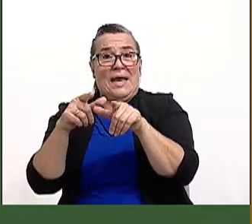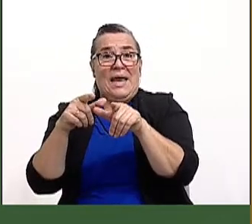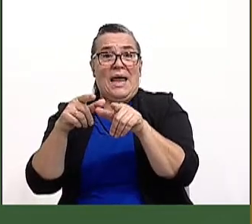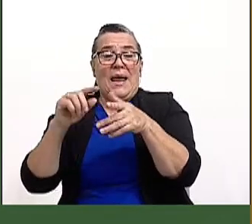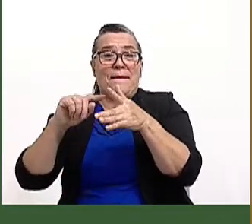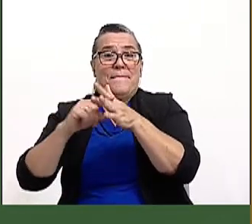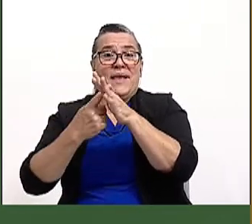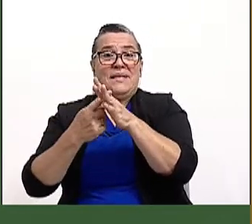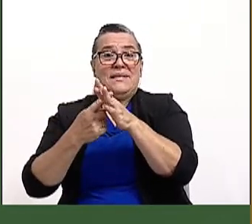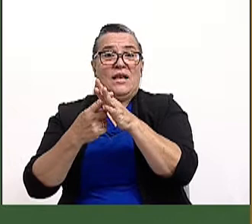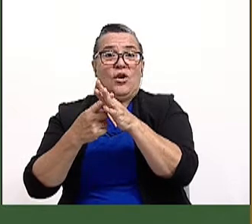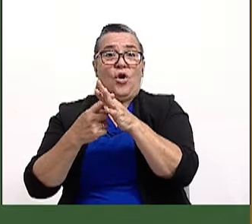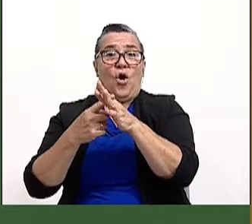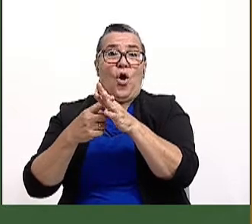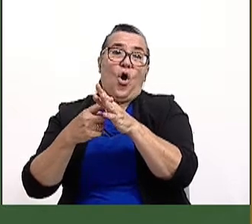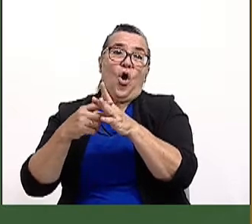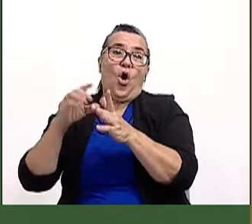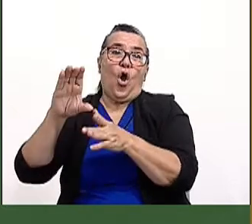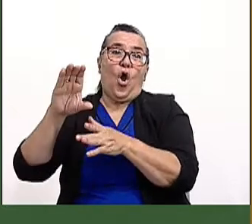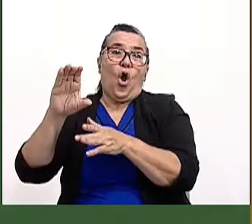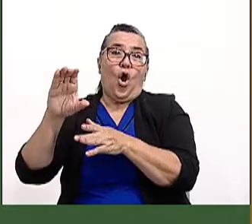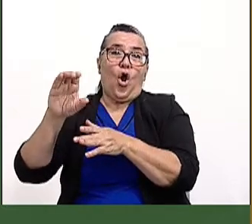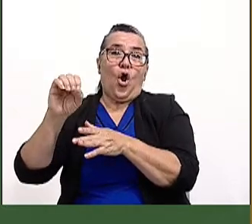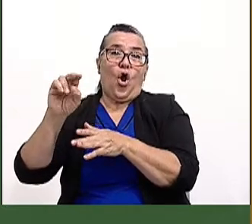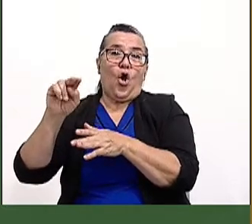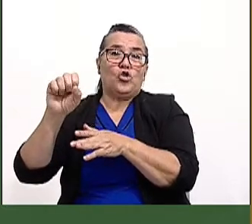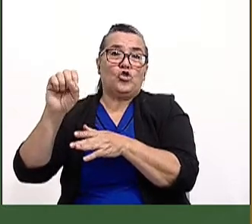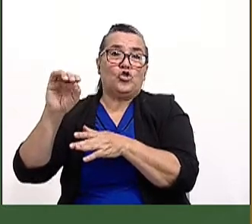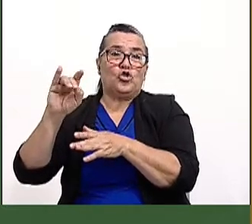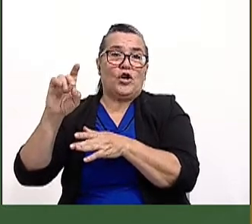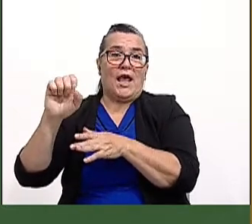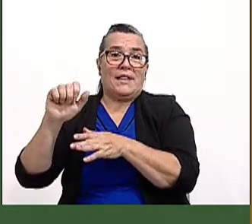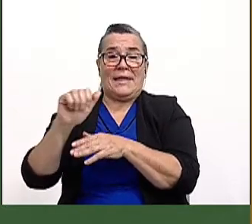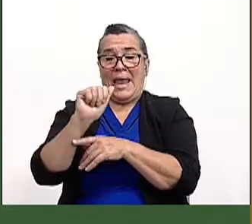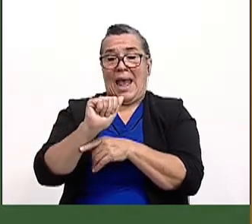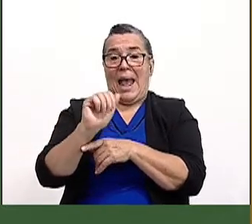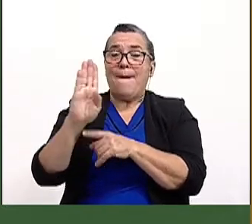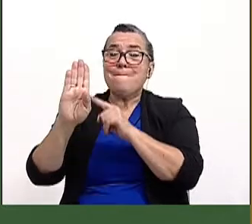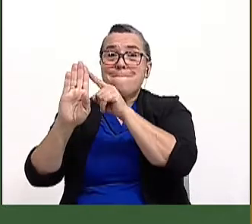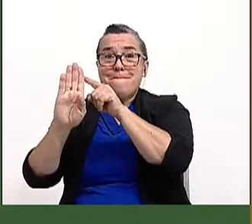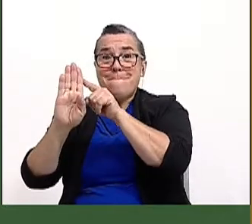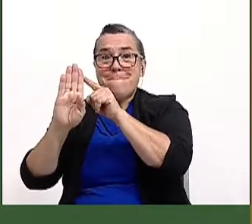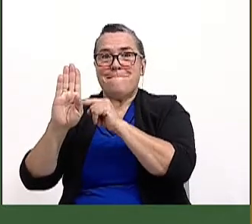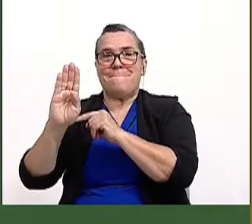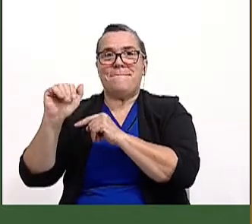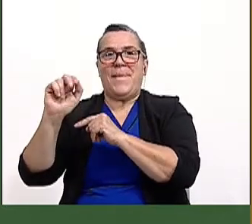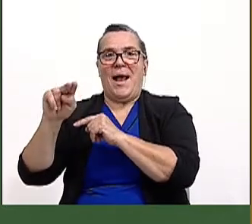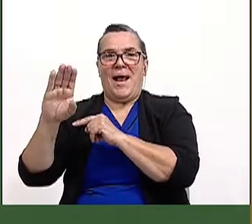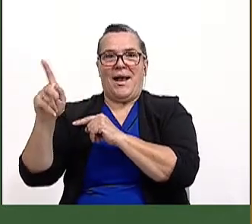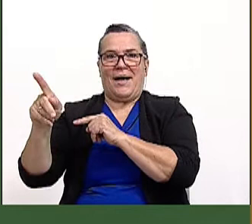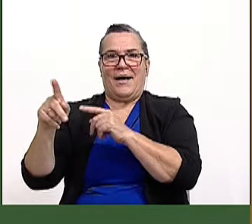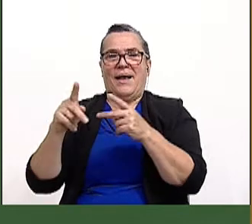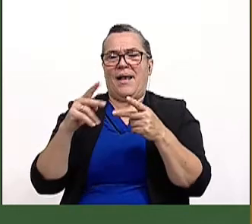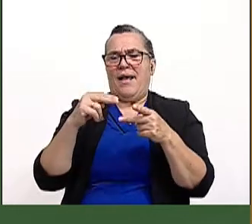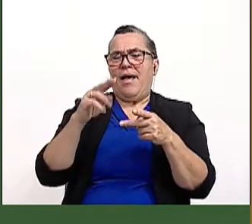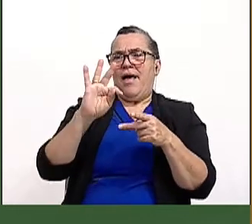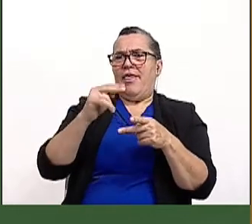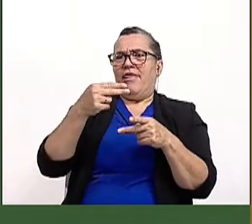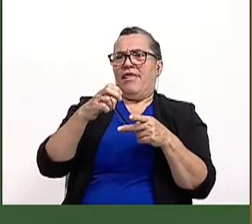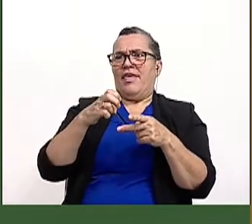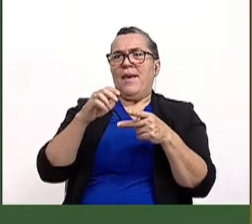consonant. Like in this case, we have the word bank, a bank. The next says the museum is next